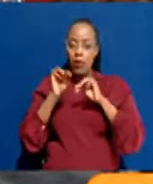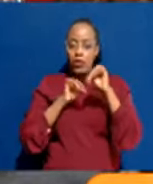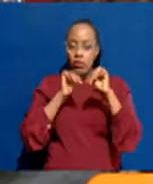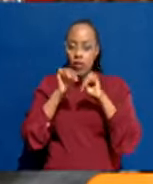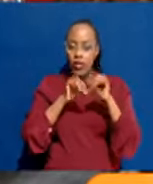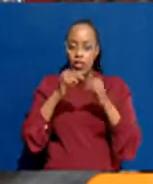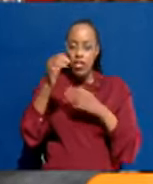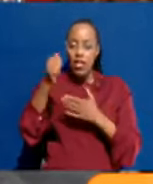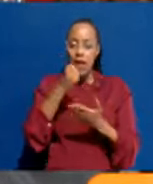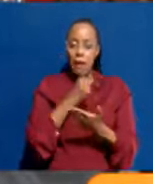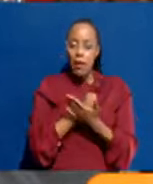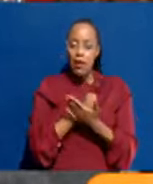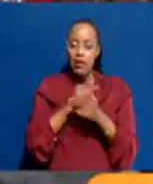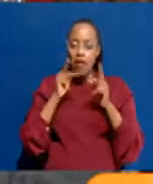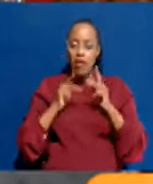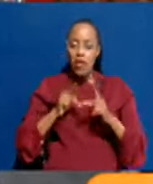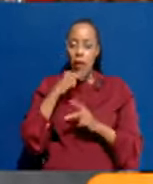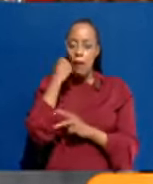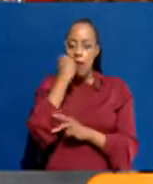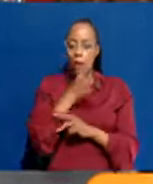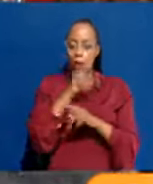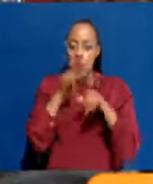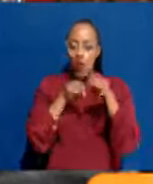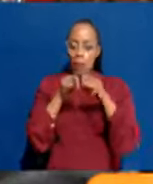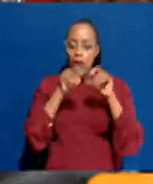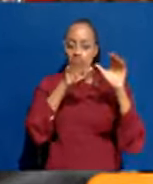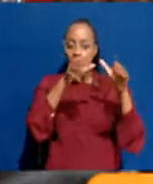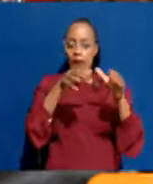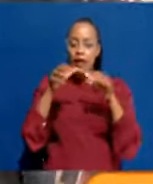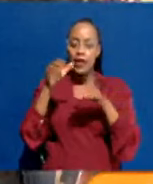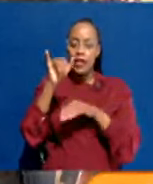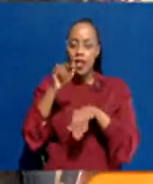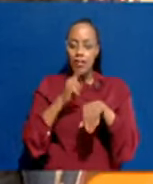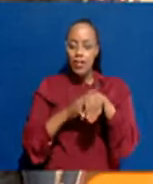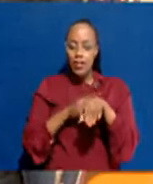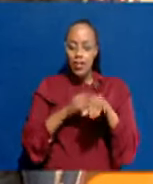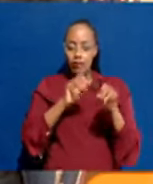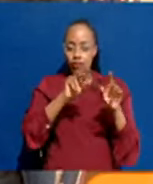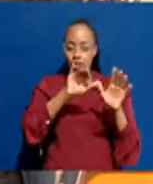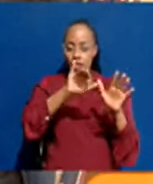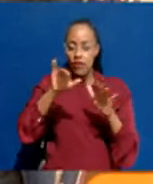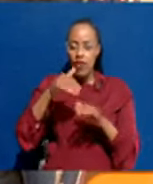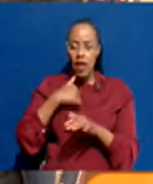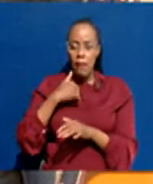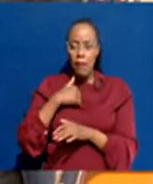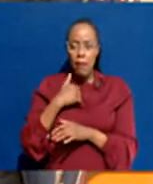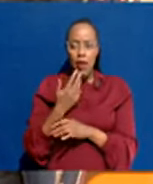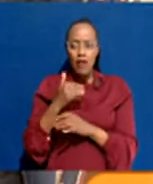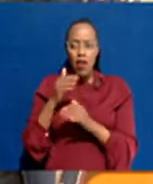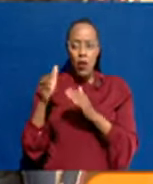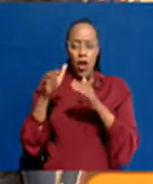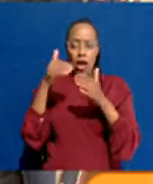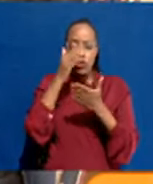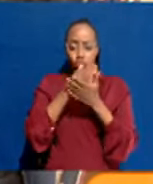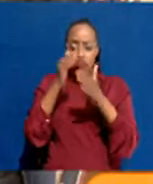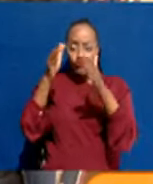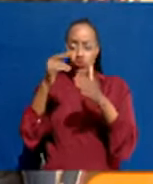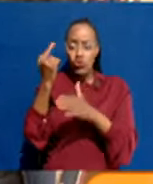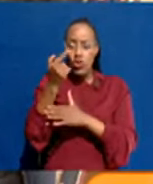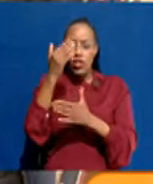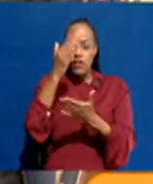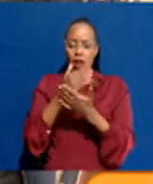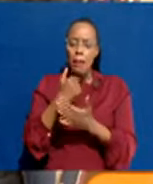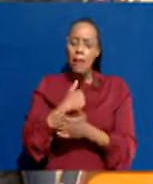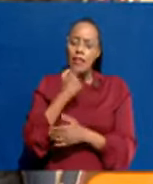appointment were people who are managing the parties at that time. This, I have no way of confirming, only you can confirm. No, I'm telling you the